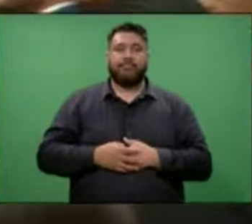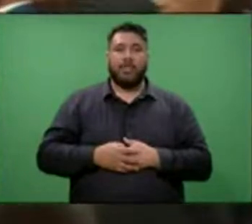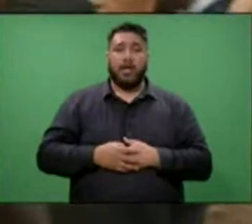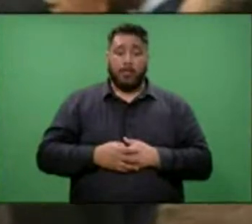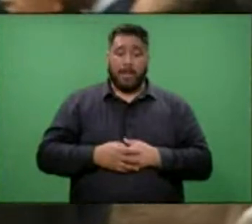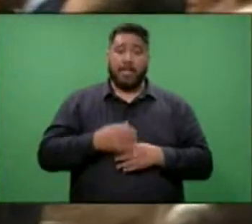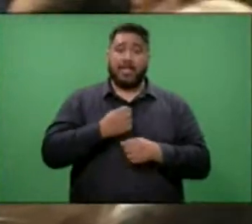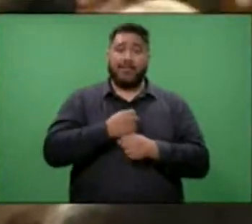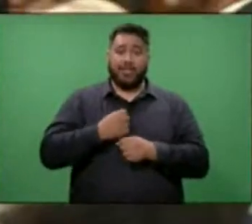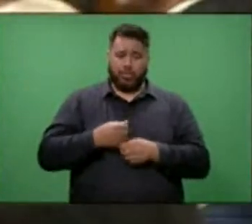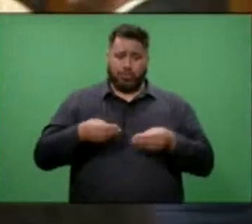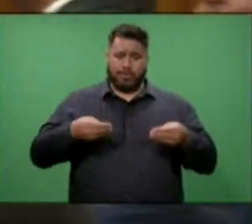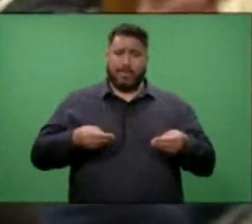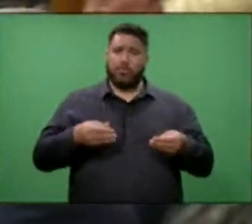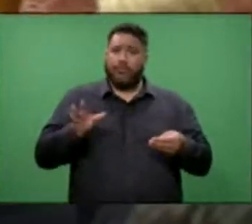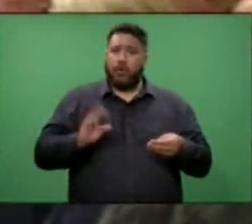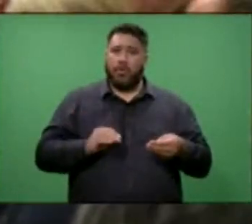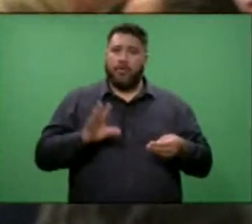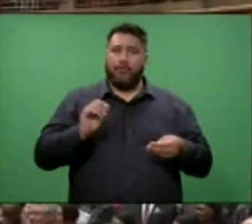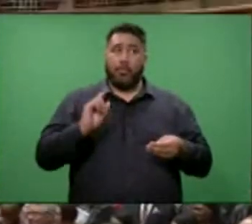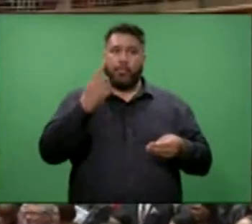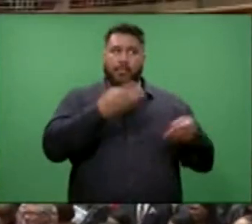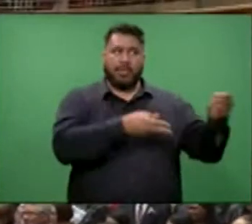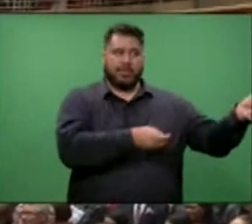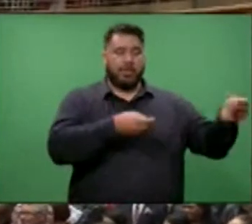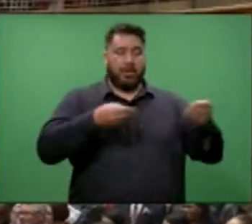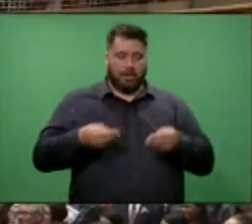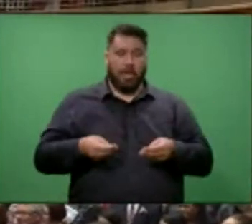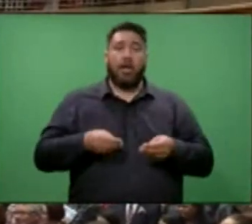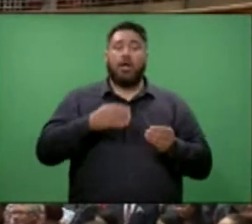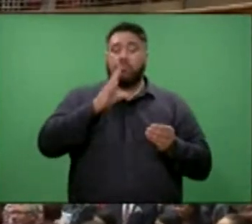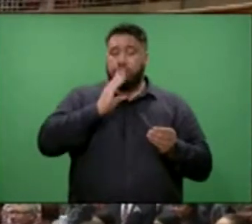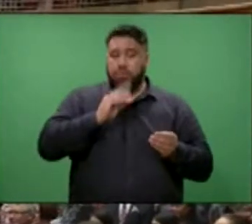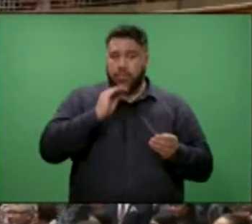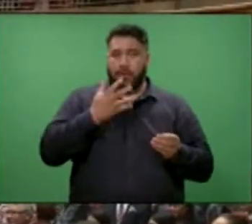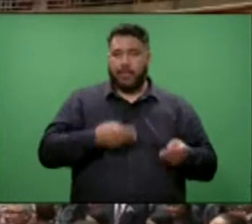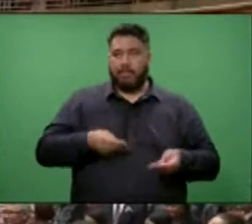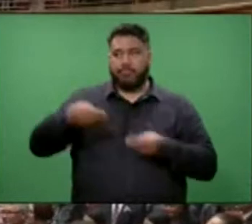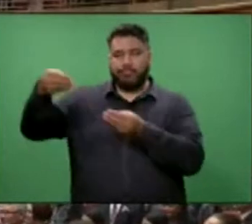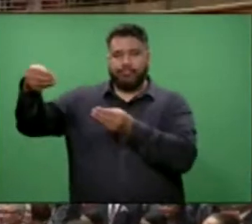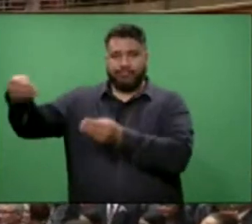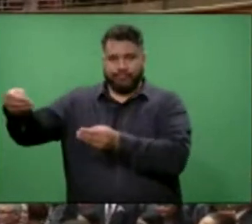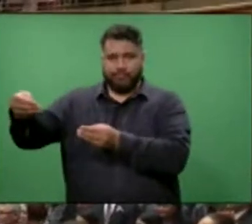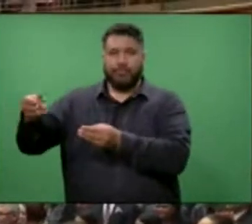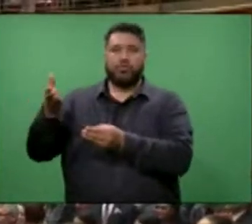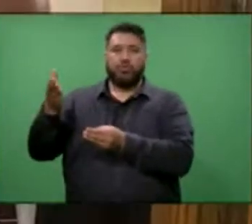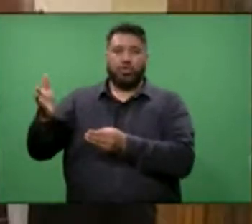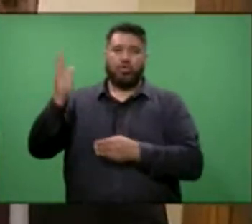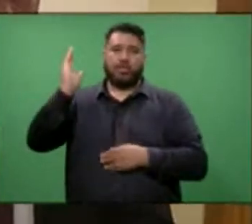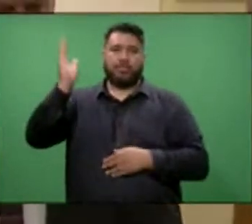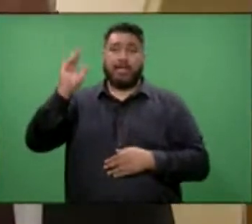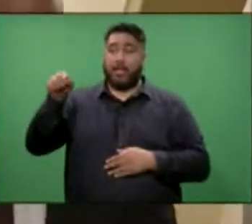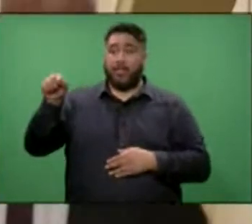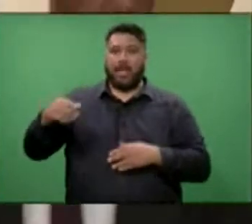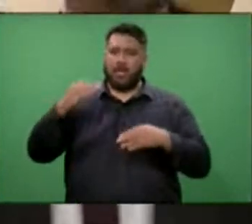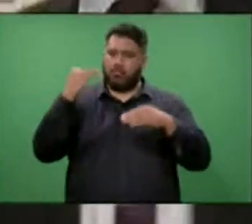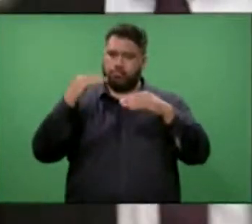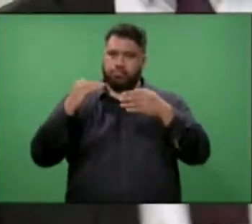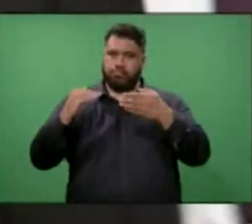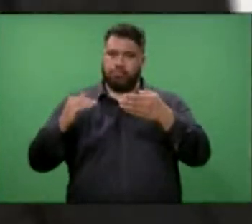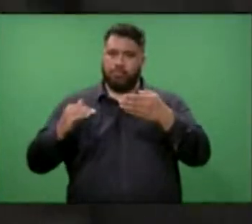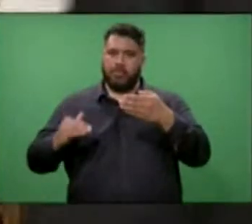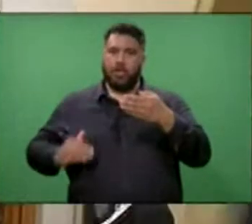Minister and outlines the government's agenda for the current parliamentary term.